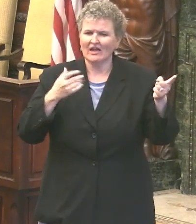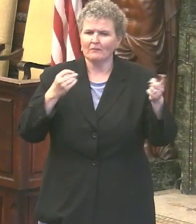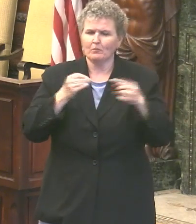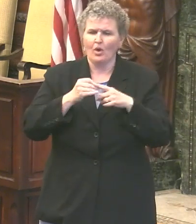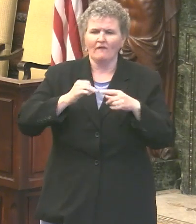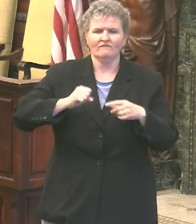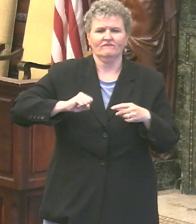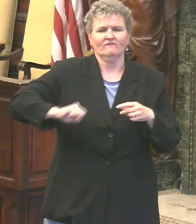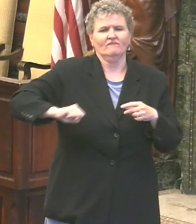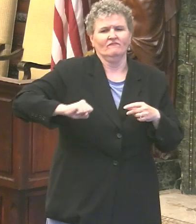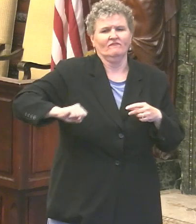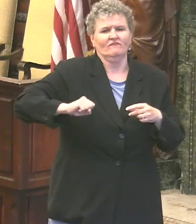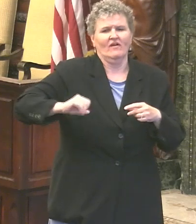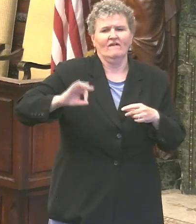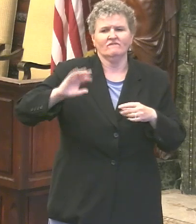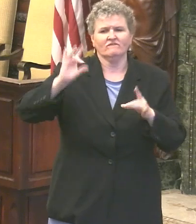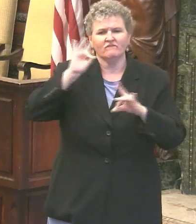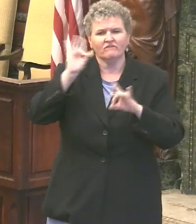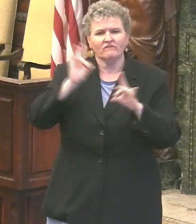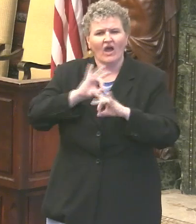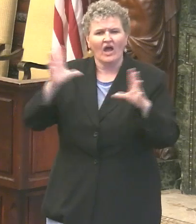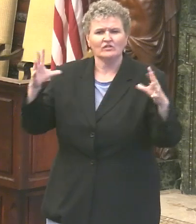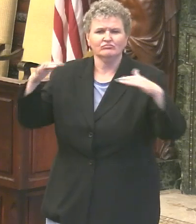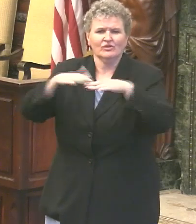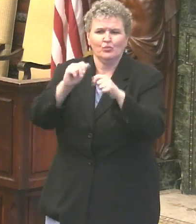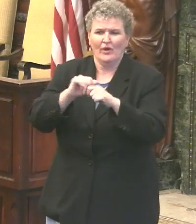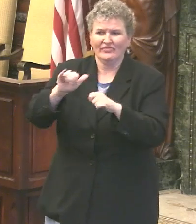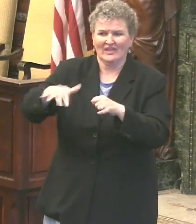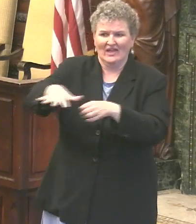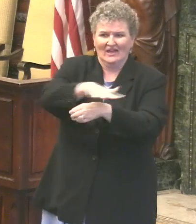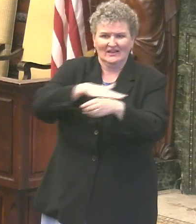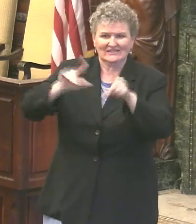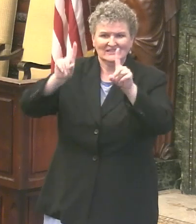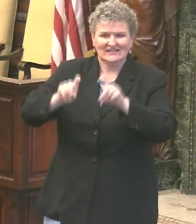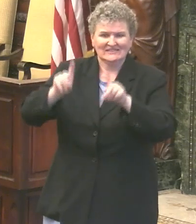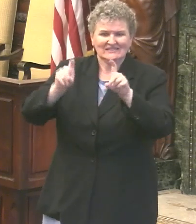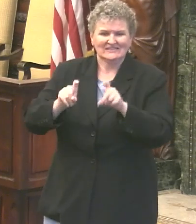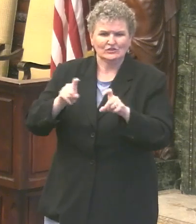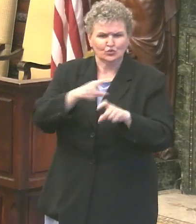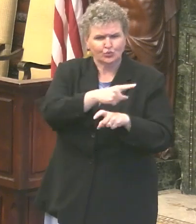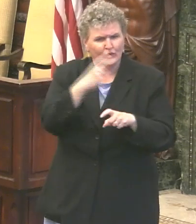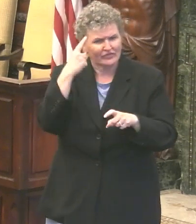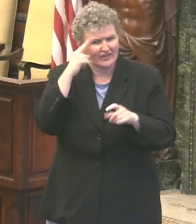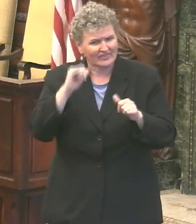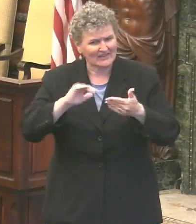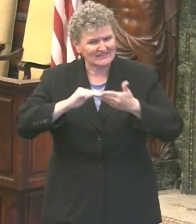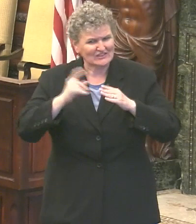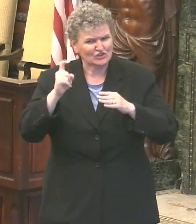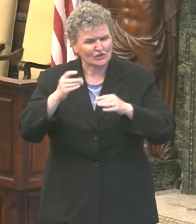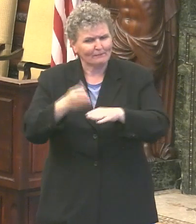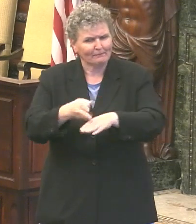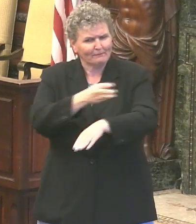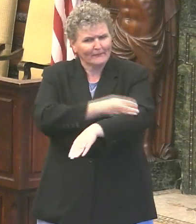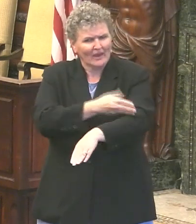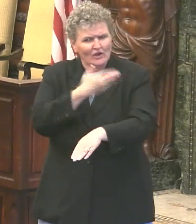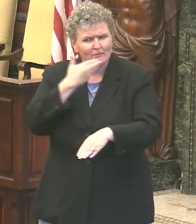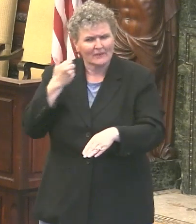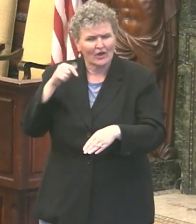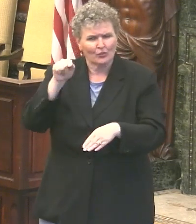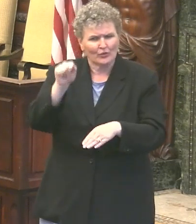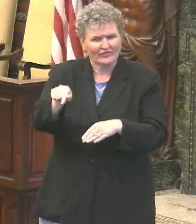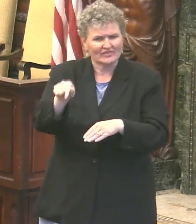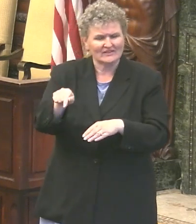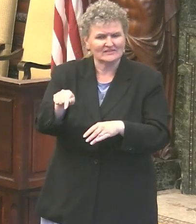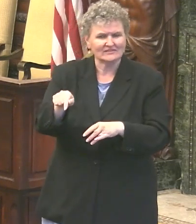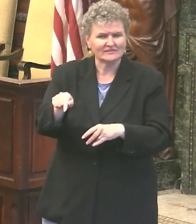to come to some of those testing sites in this city. Do you think the city needs to do a better job, and how difficult is it for the city to